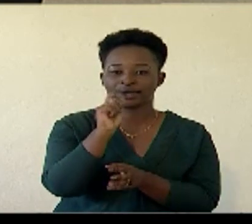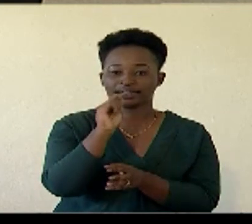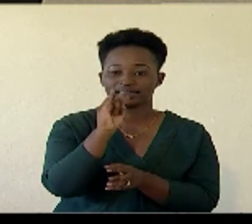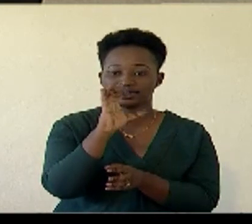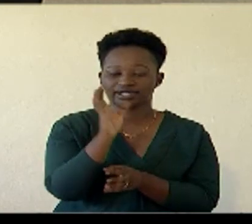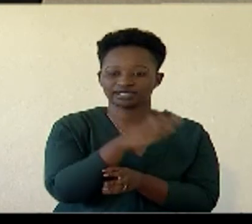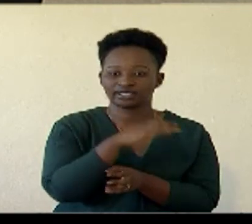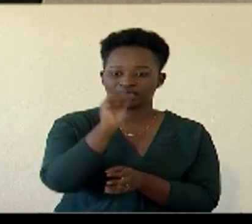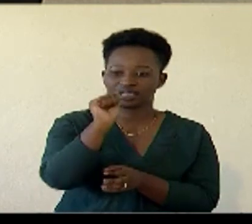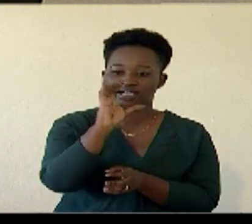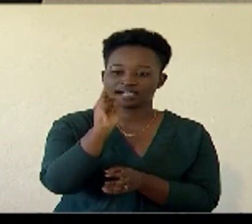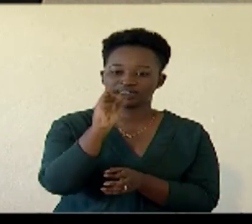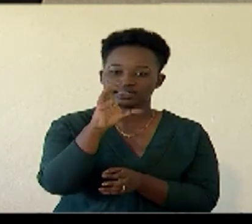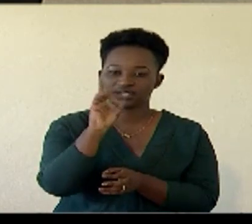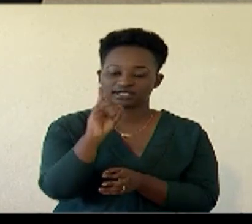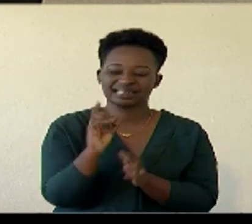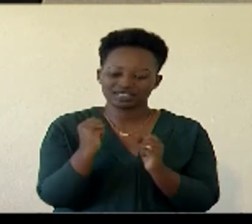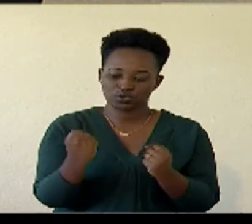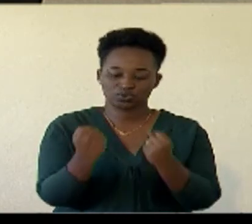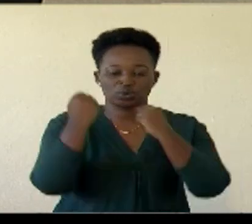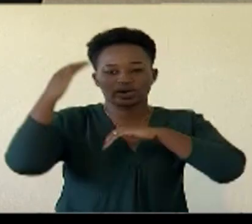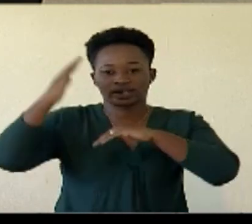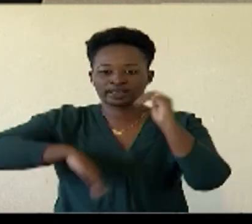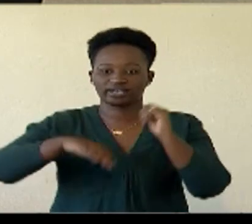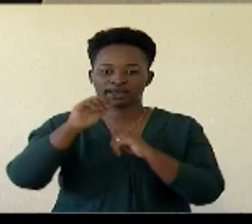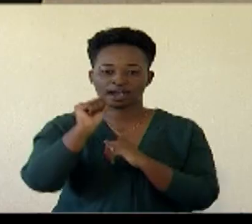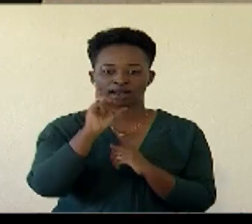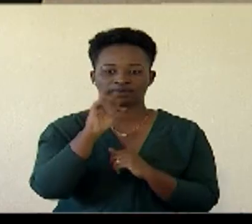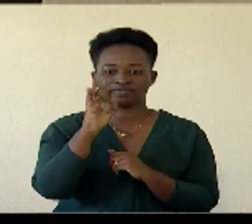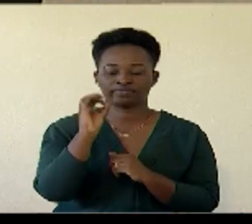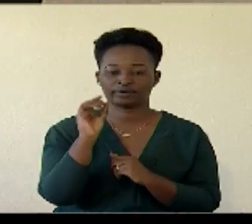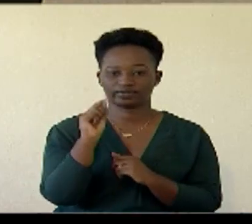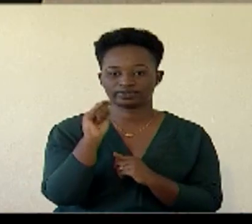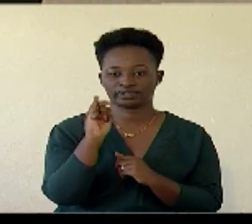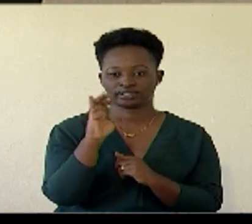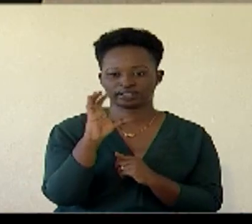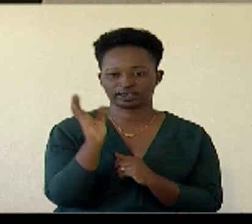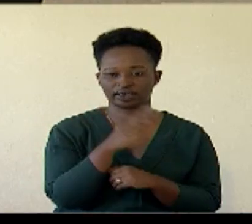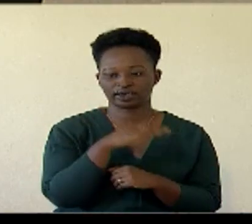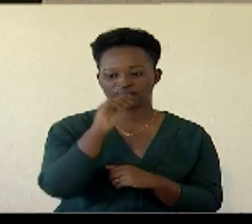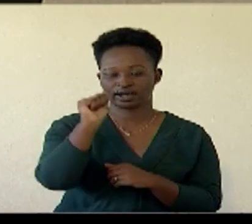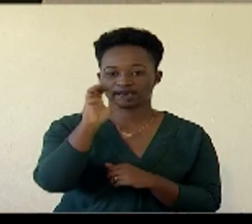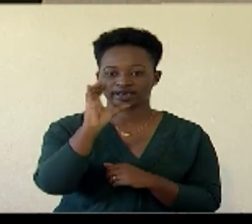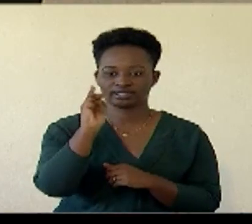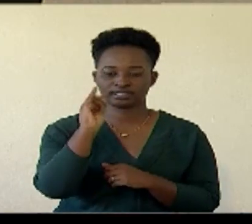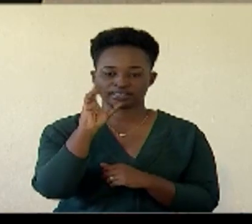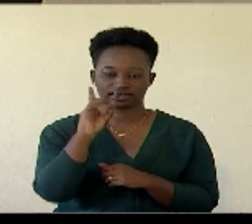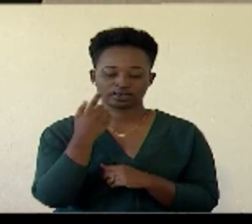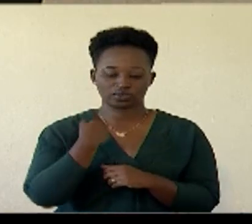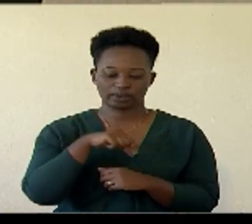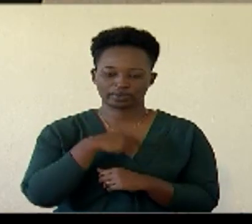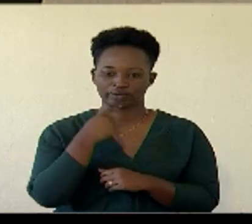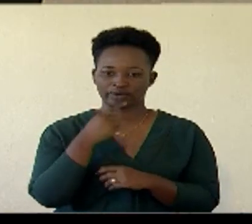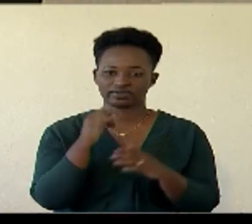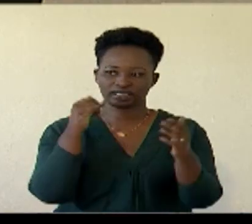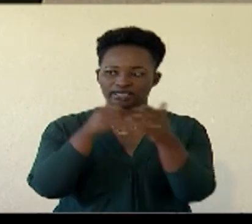stronger than aliphatic acids. And we talked about the effect of the substituents on